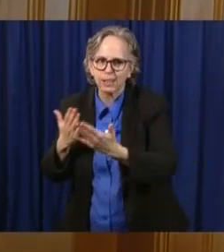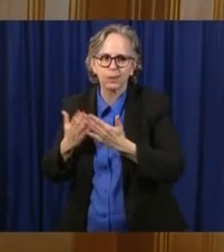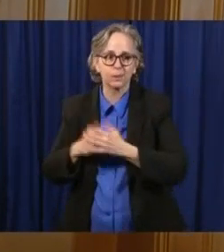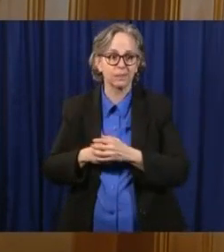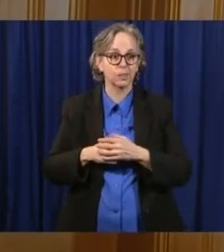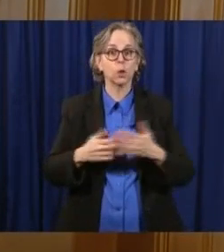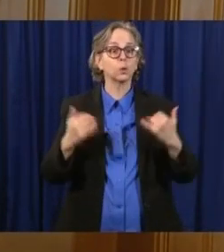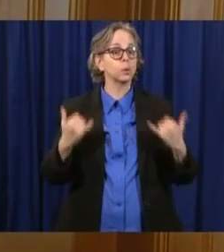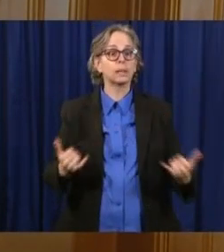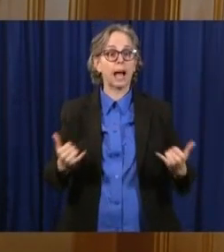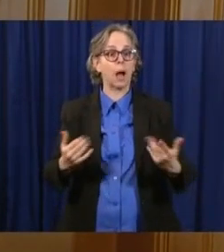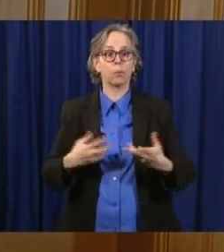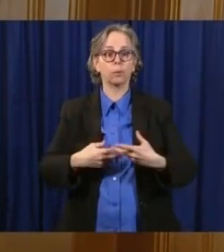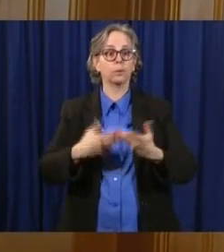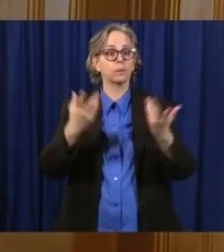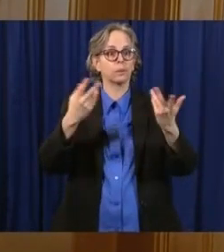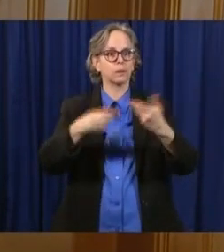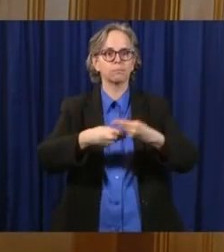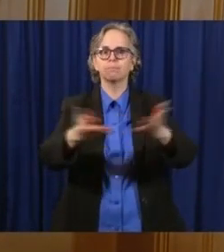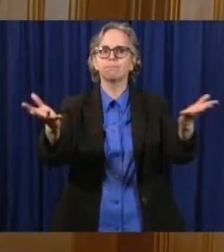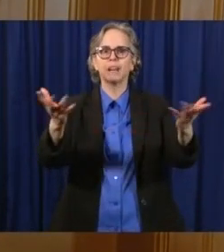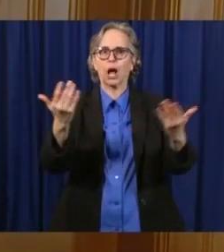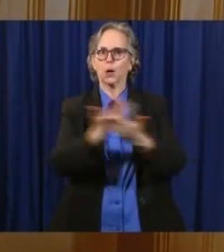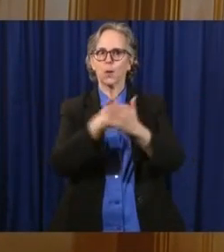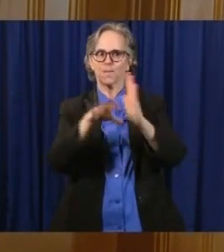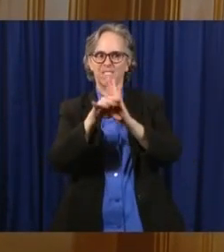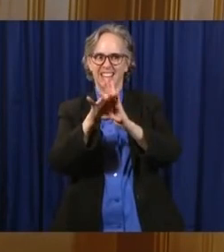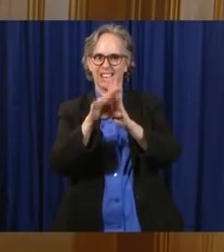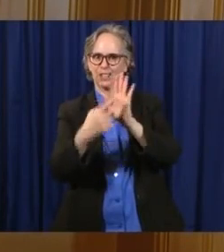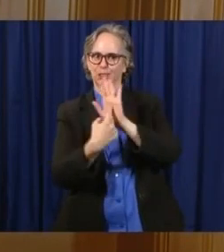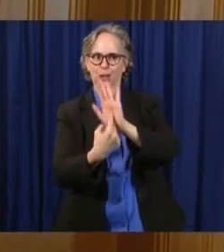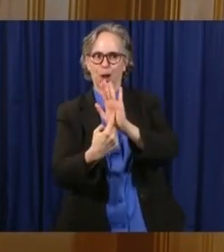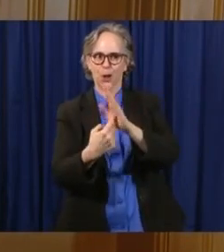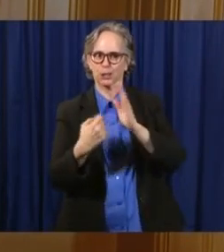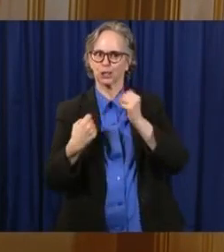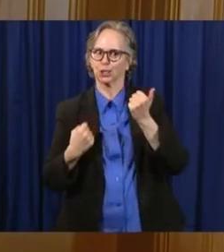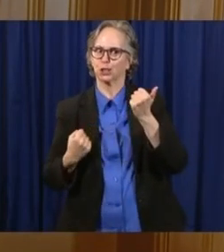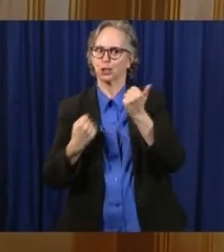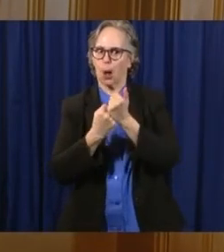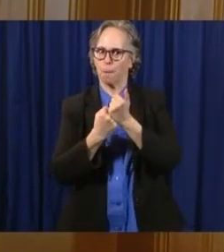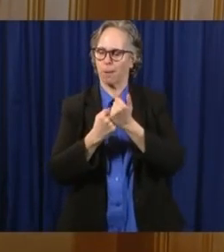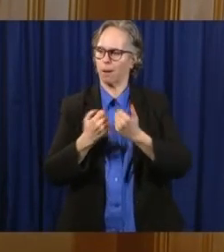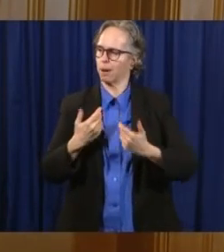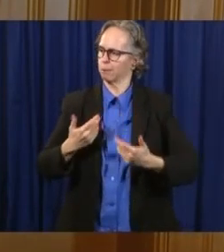our efforts to support and showcase our local businesses. Let's take a look.